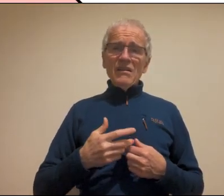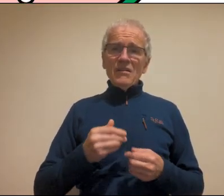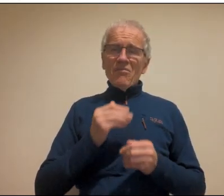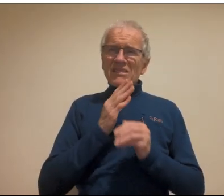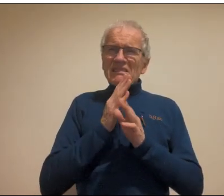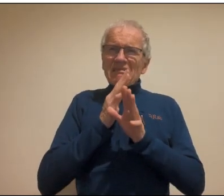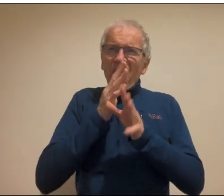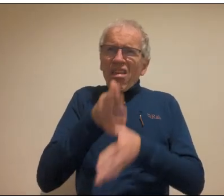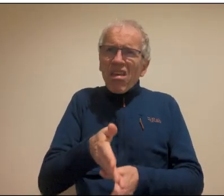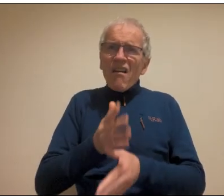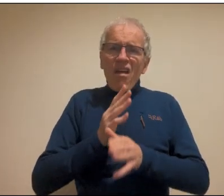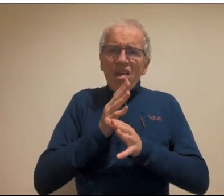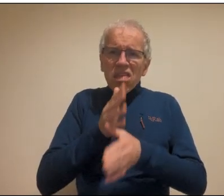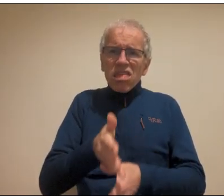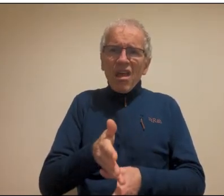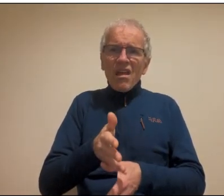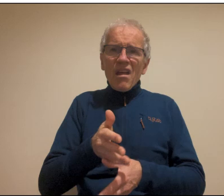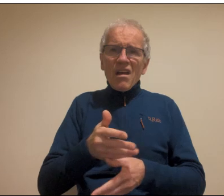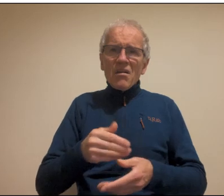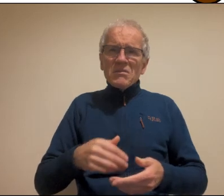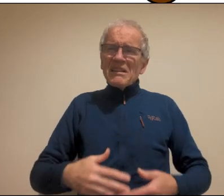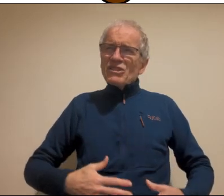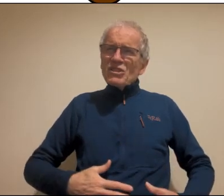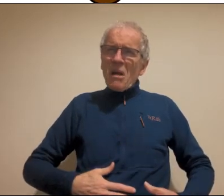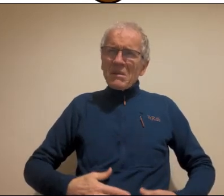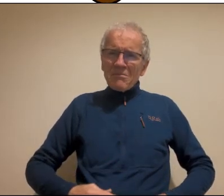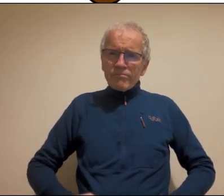lack of appetite,